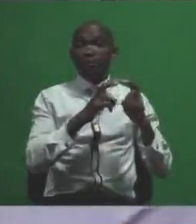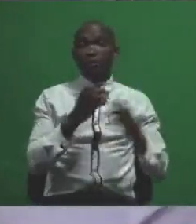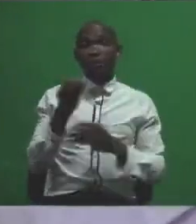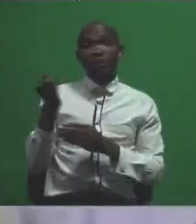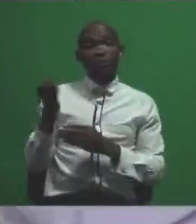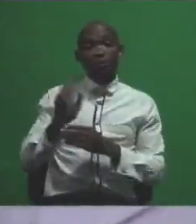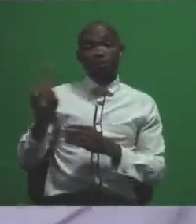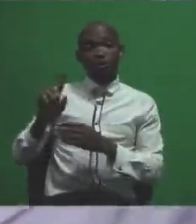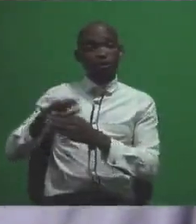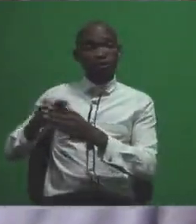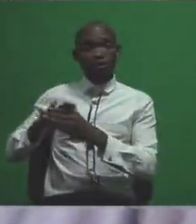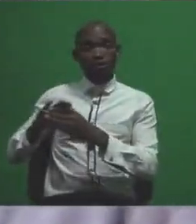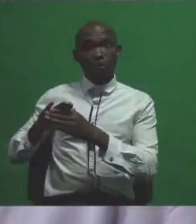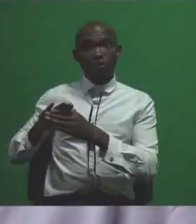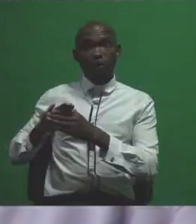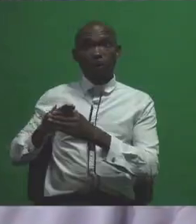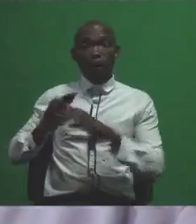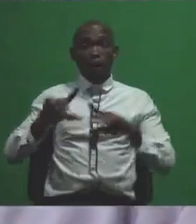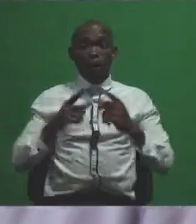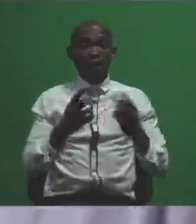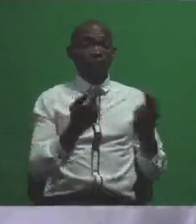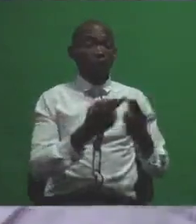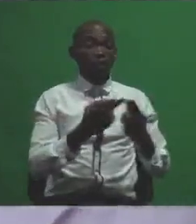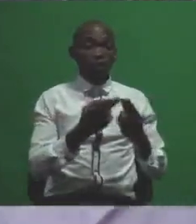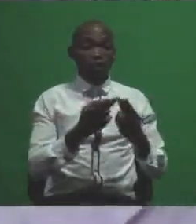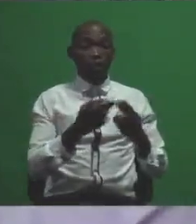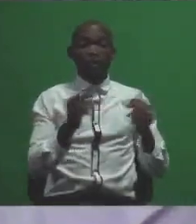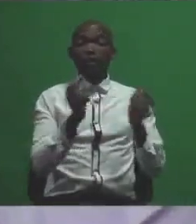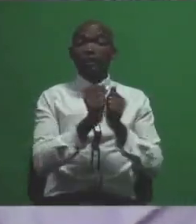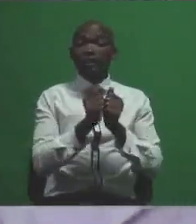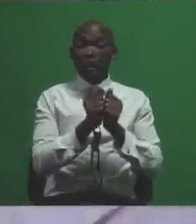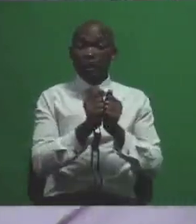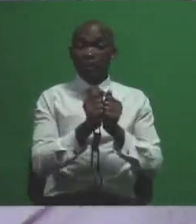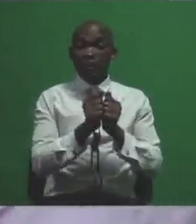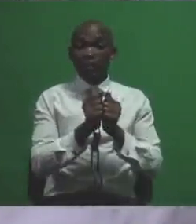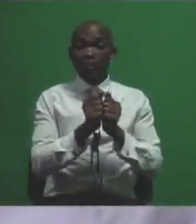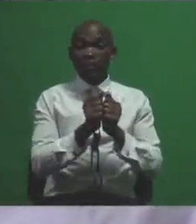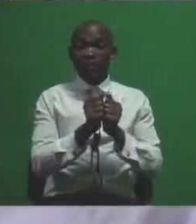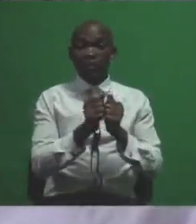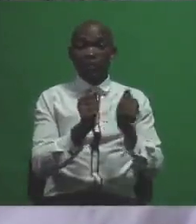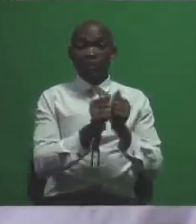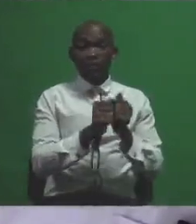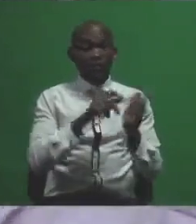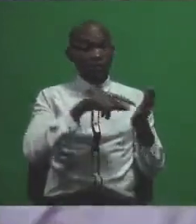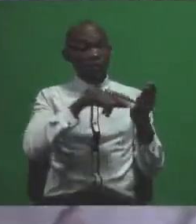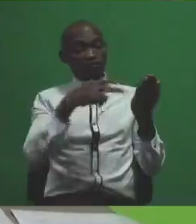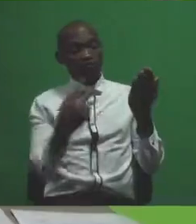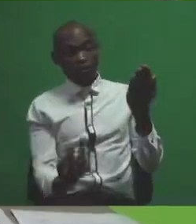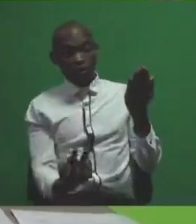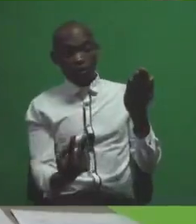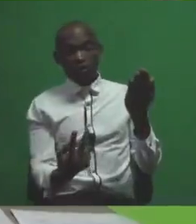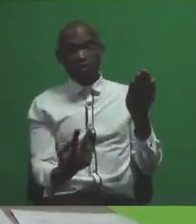used. There are also some apparatus falling down,